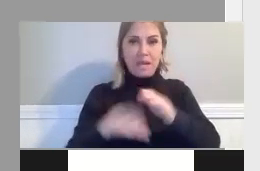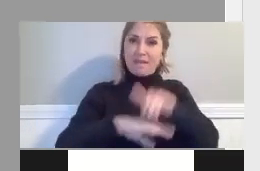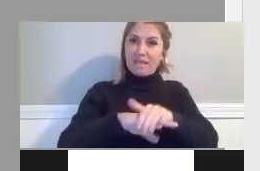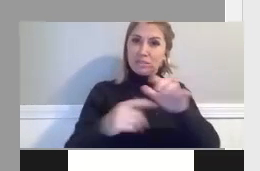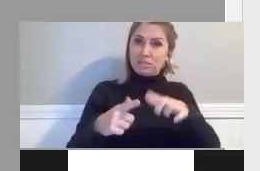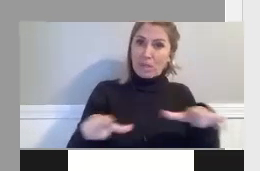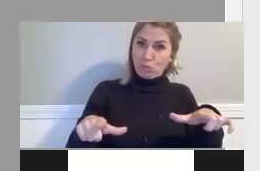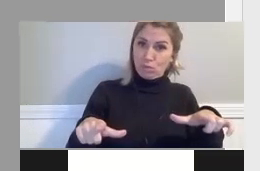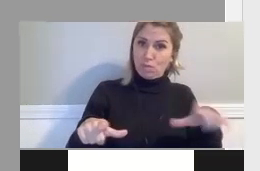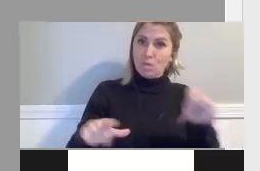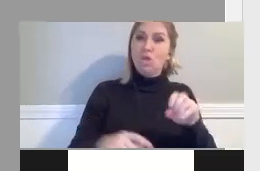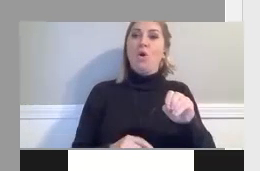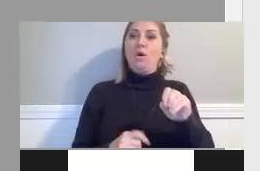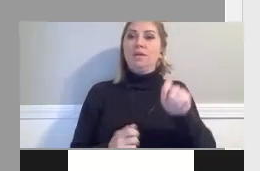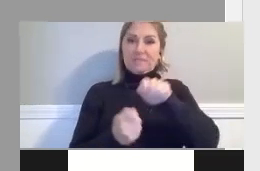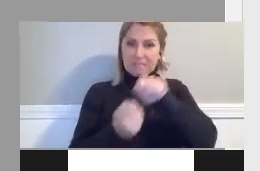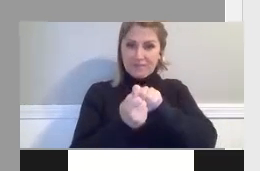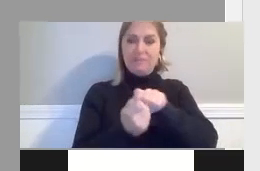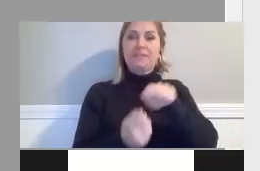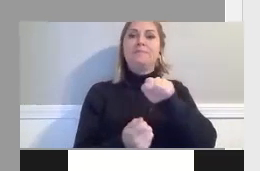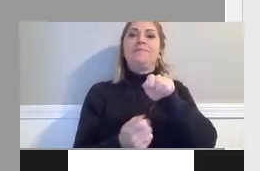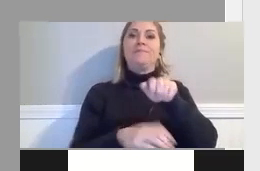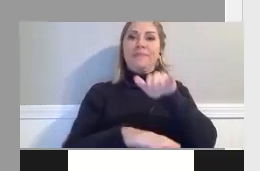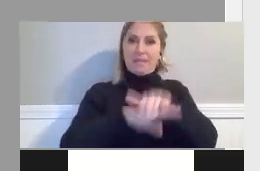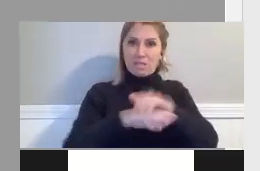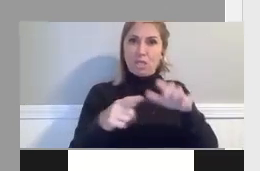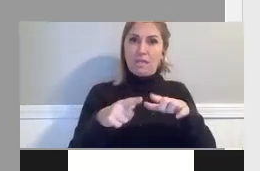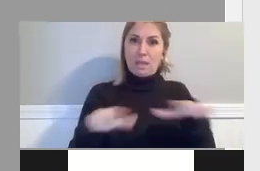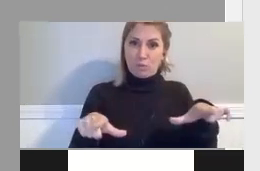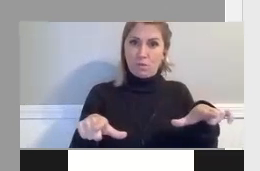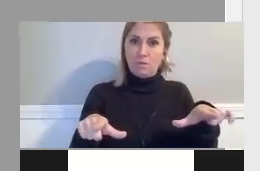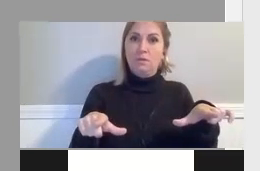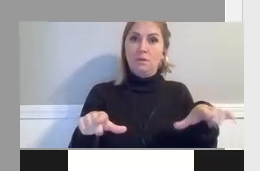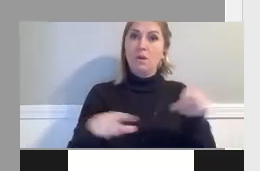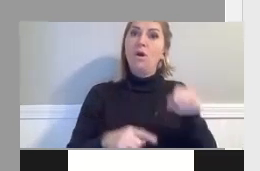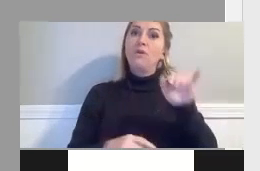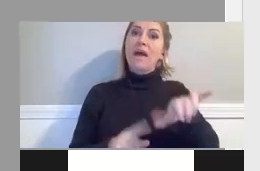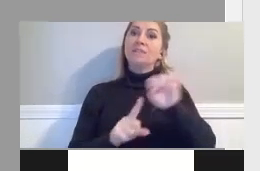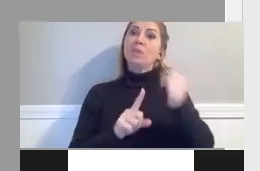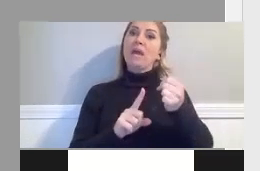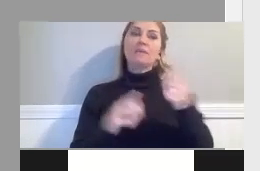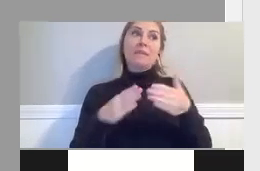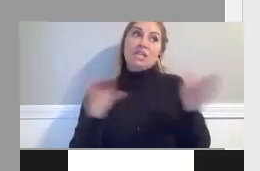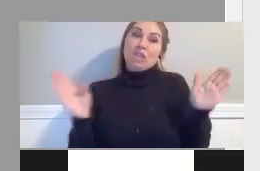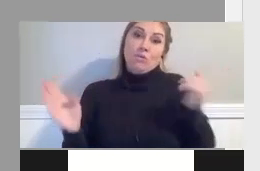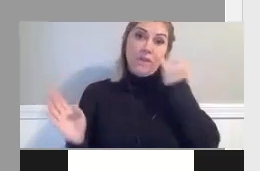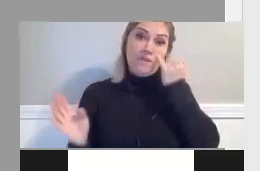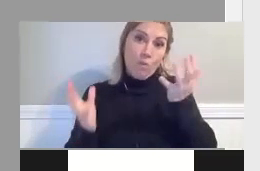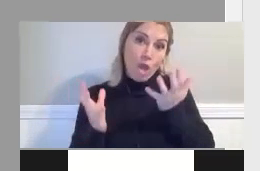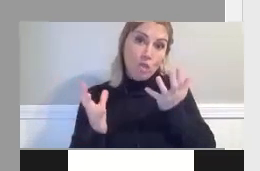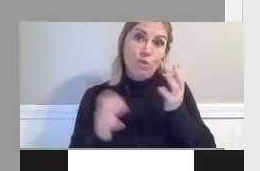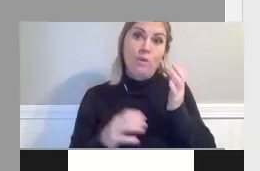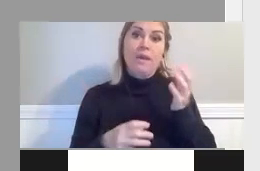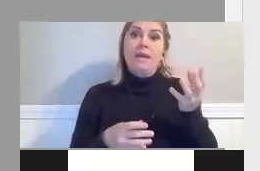let's say specifically the English language. So in that scenario, you would, so in general, if you want to encode